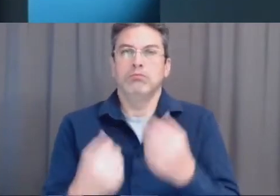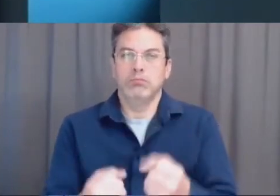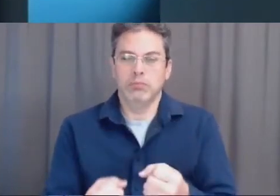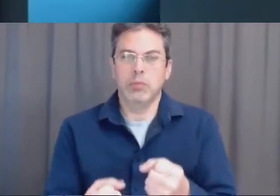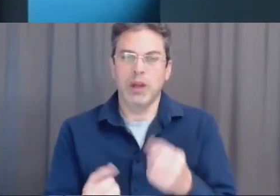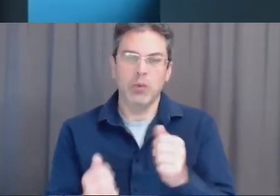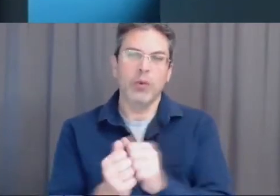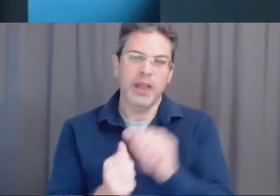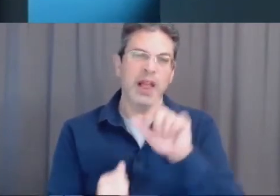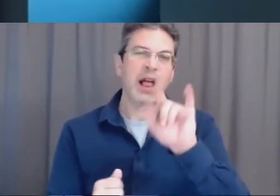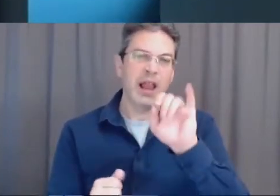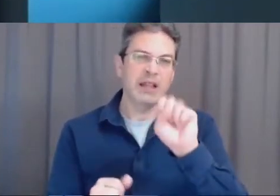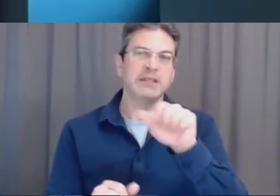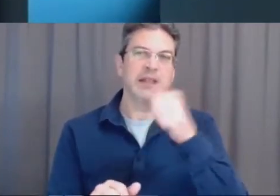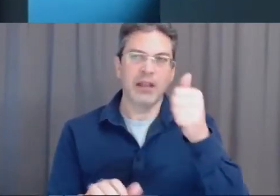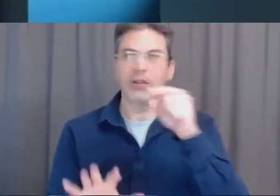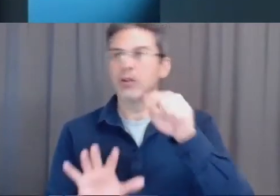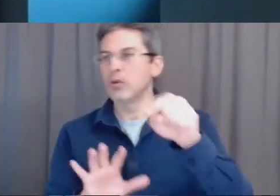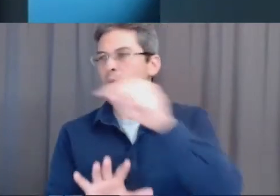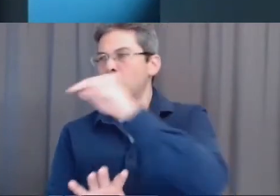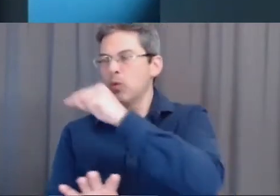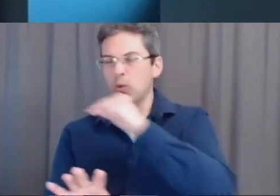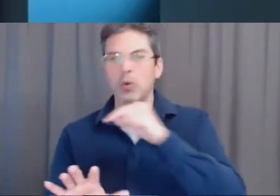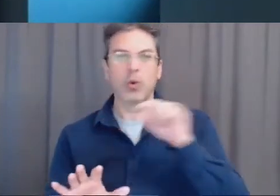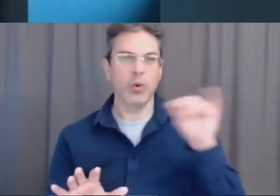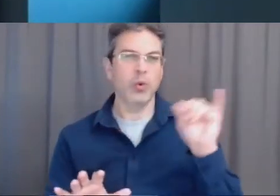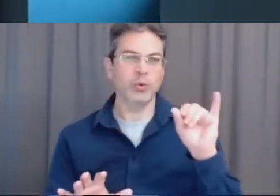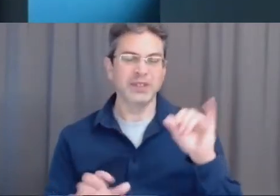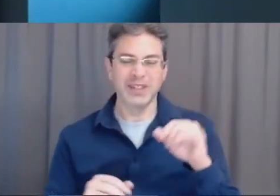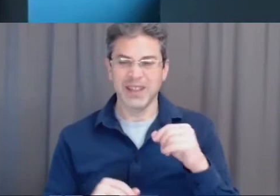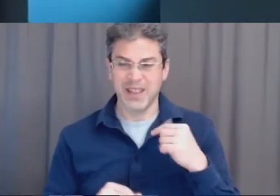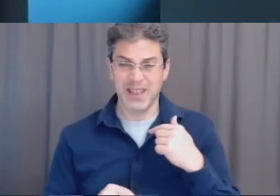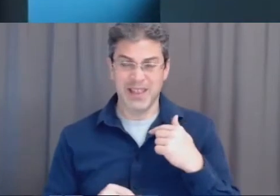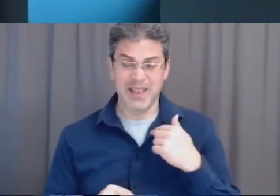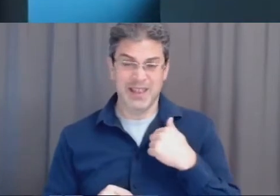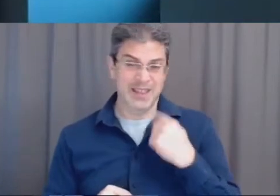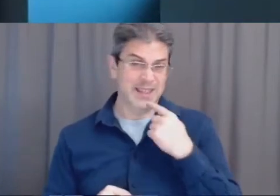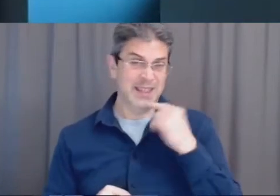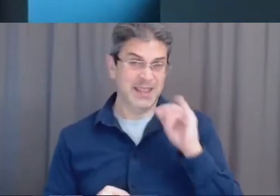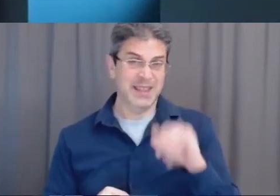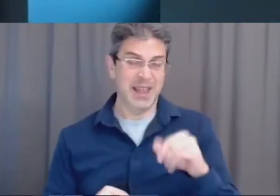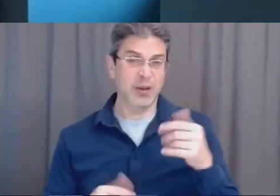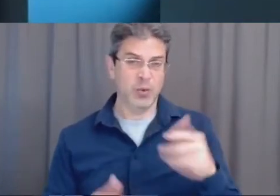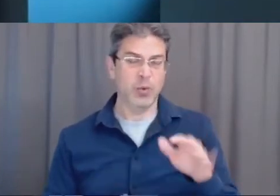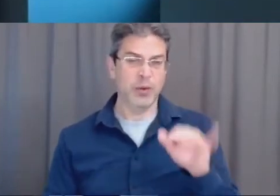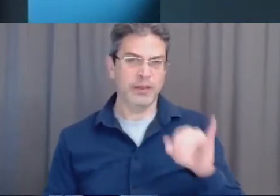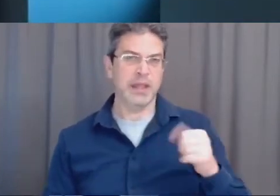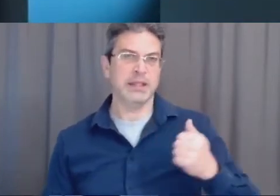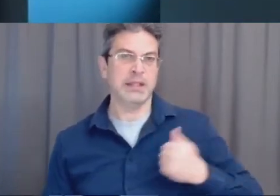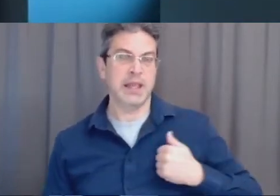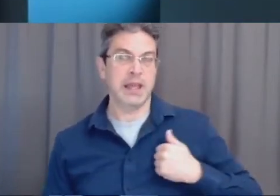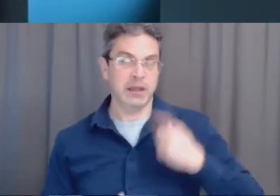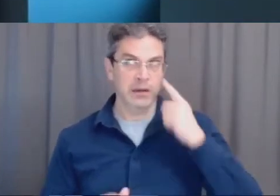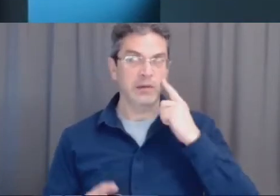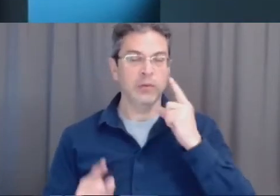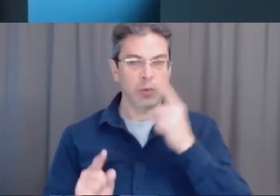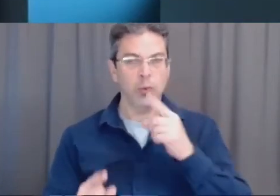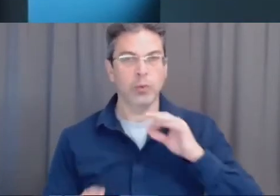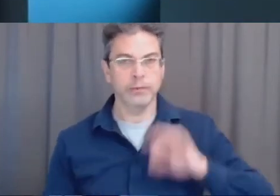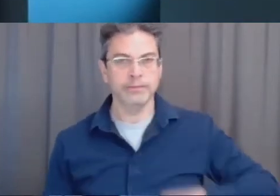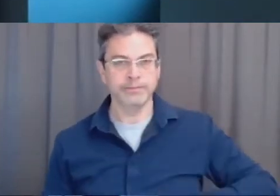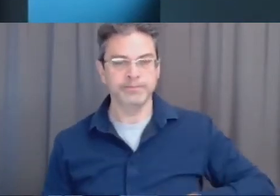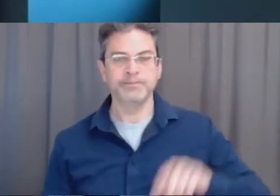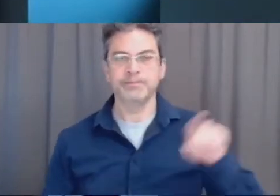And as I said before, that's very much in Canada's interest. Thank you, Roland.